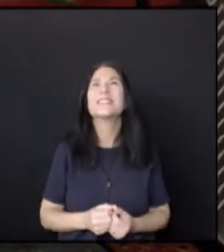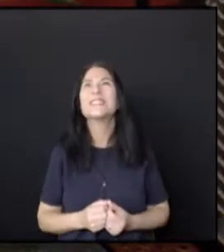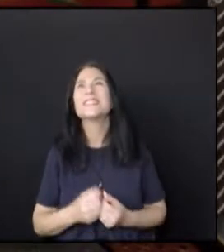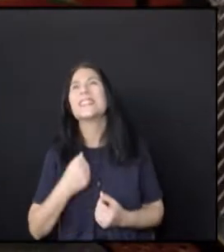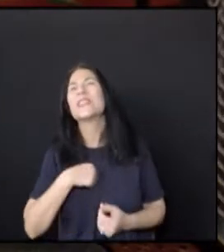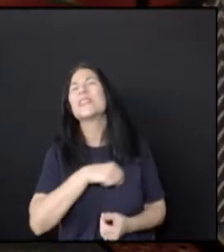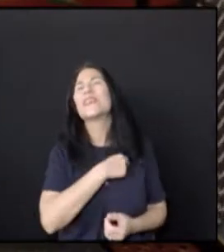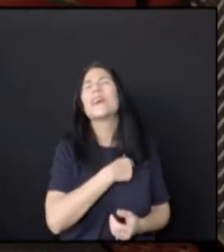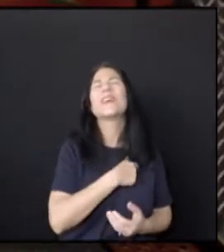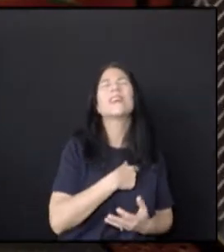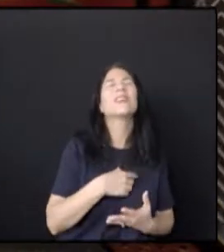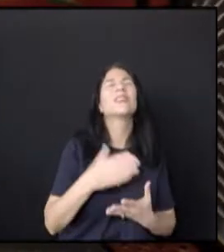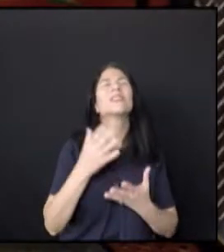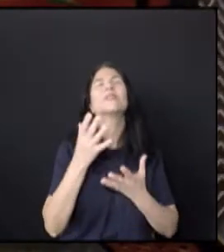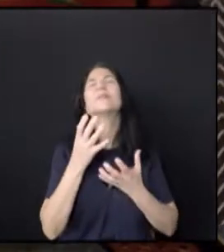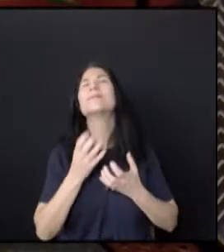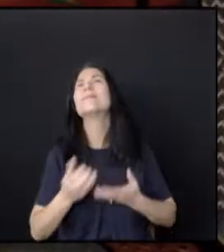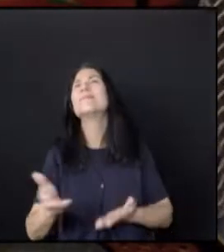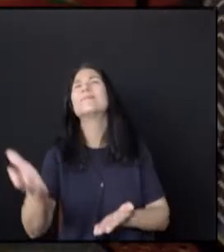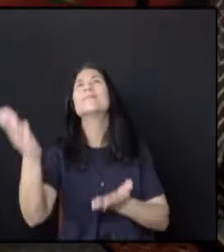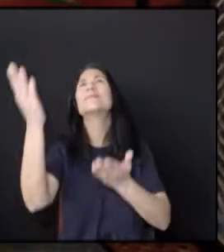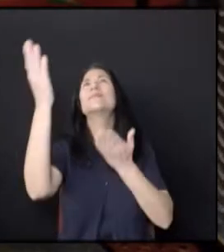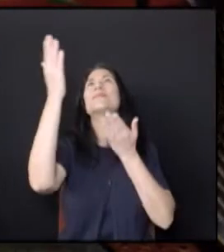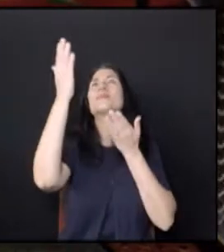We long for you.